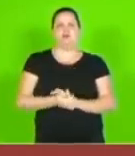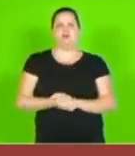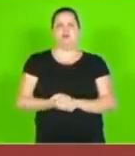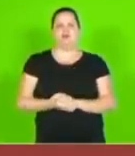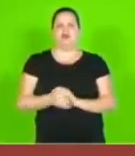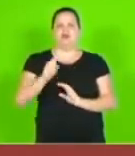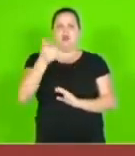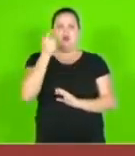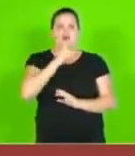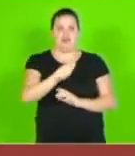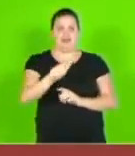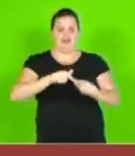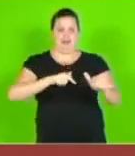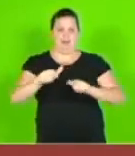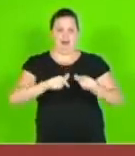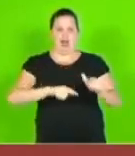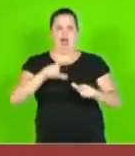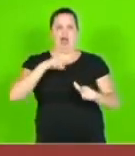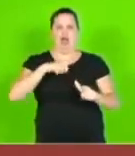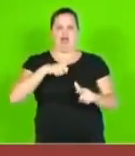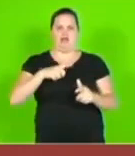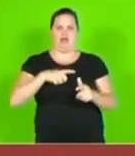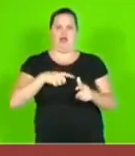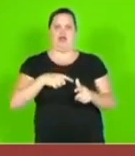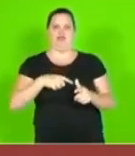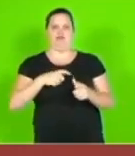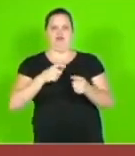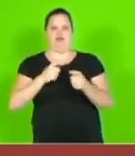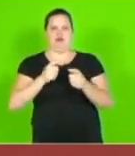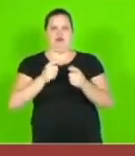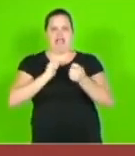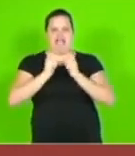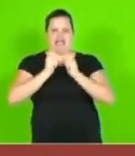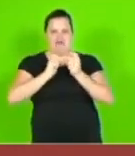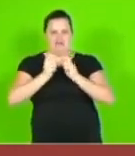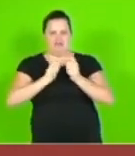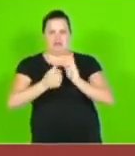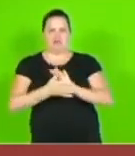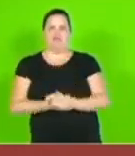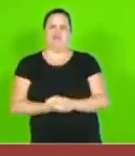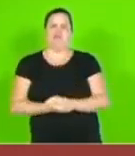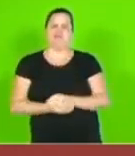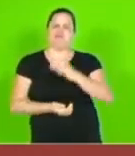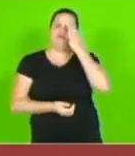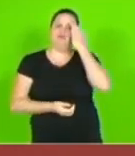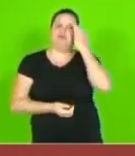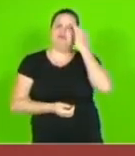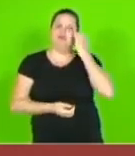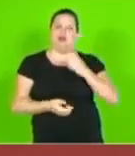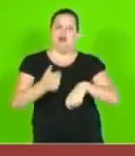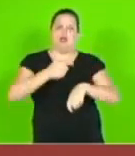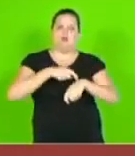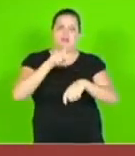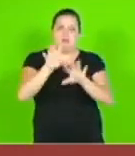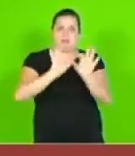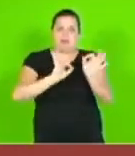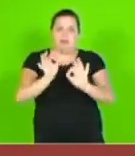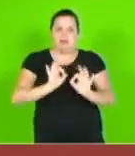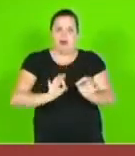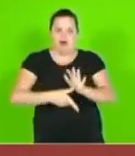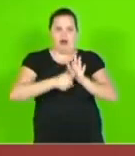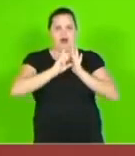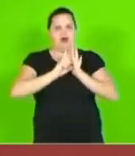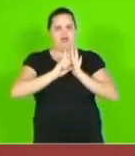you have to examine this problem and you have to fix it. You have to have resources. What are the resources that you use?